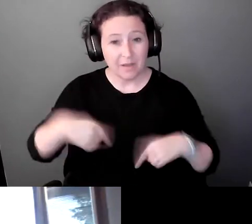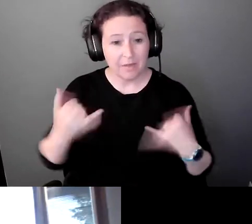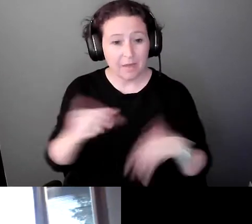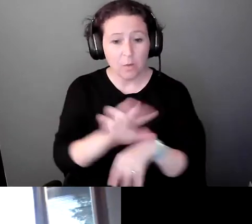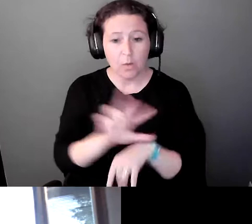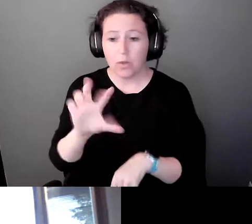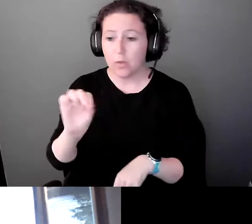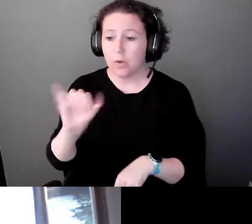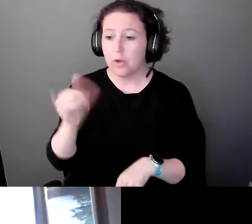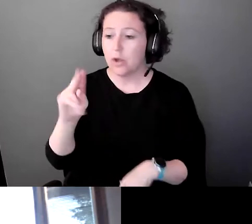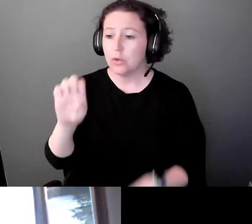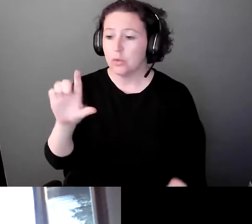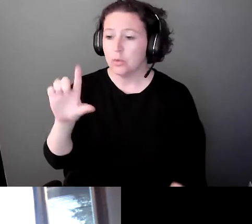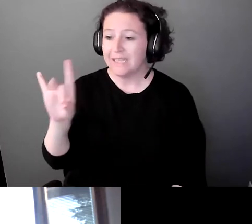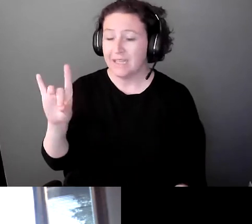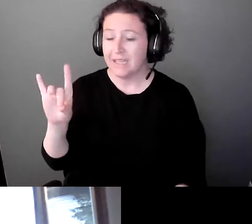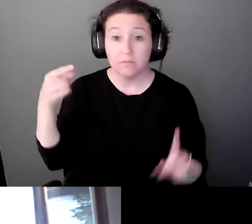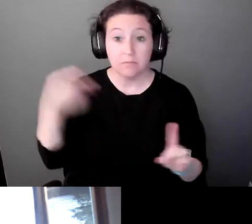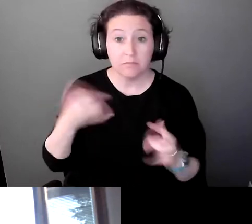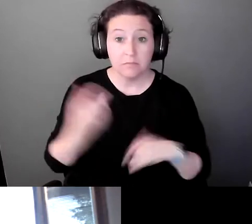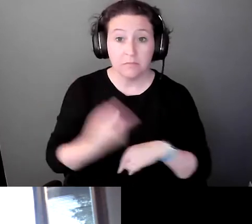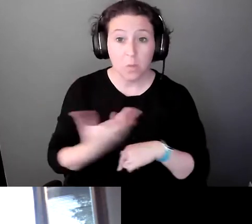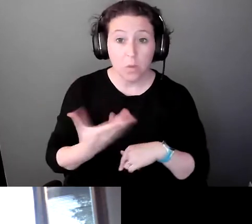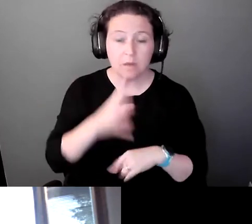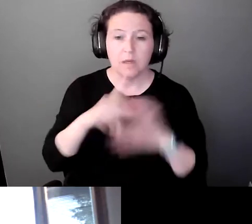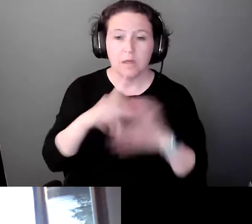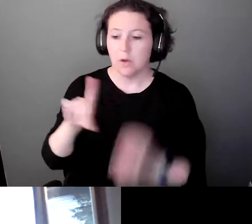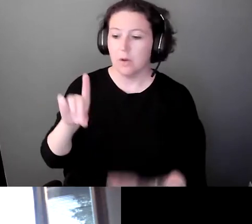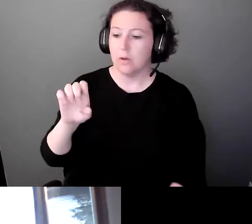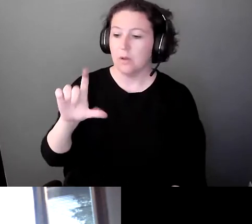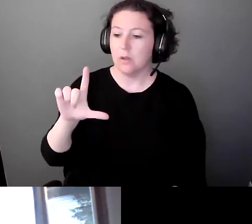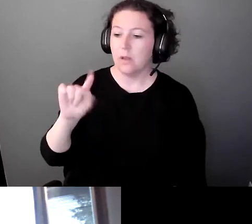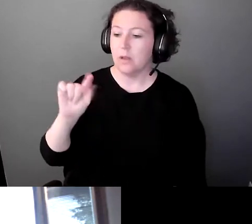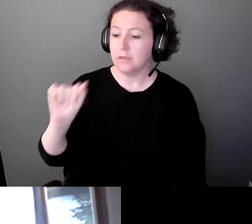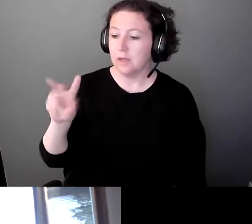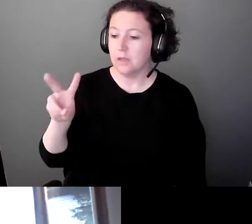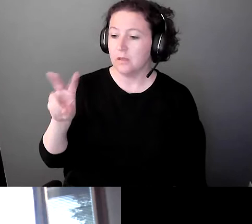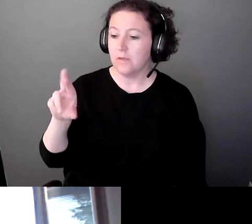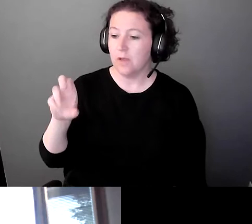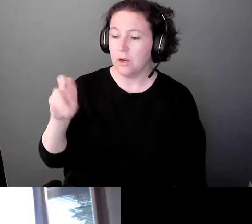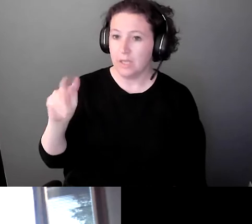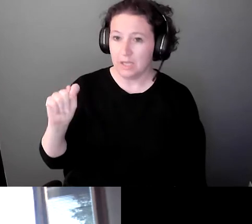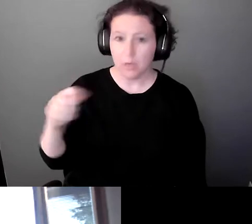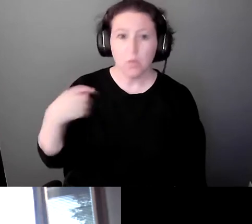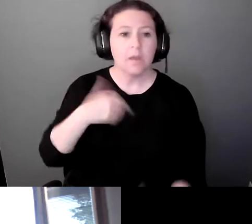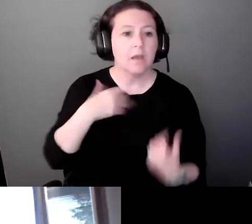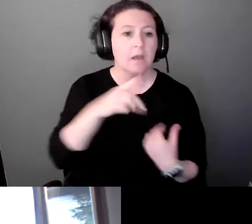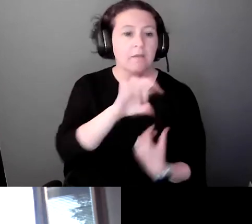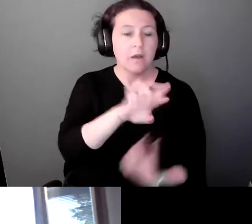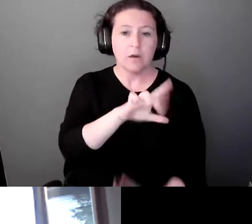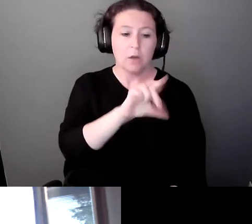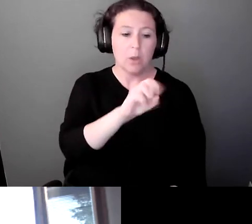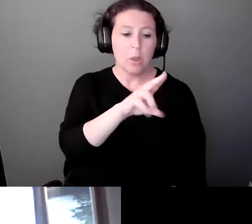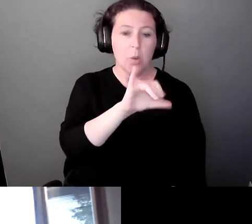Today we are here to talk about the Delta variant. We have Dr. Ludwig Katz with us to make most of